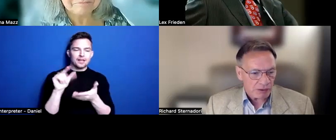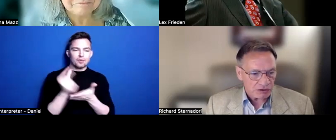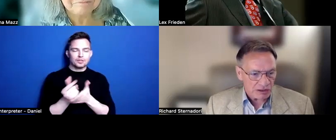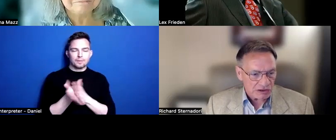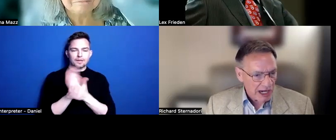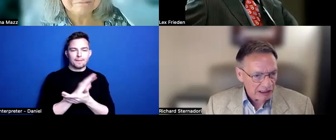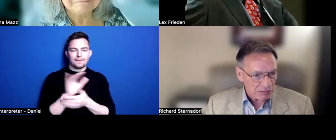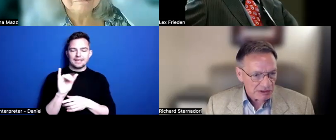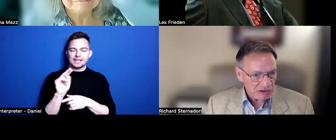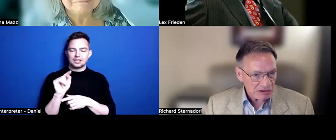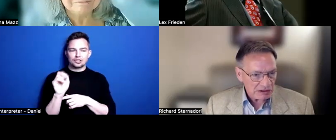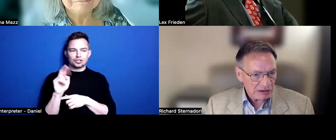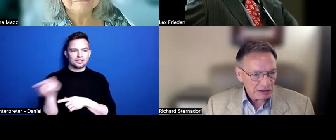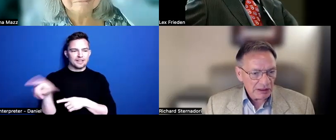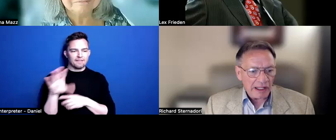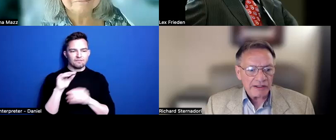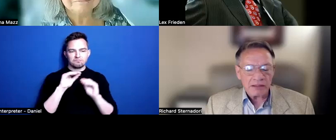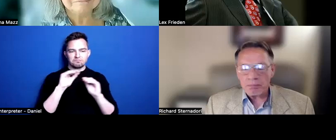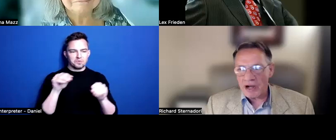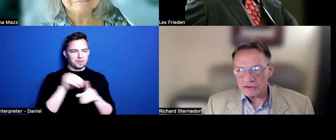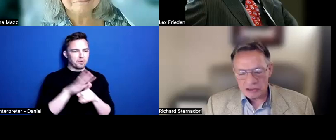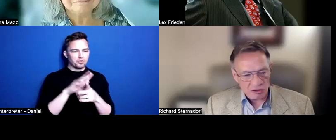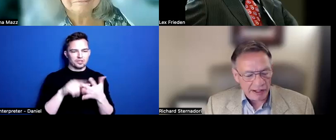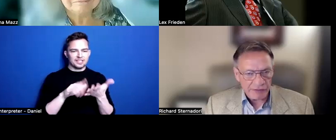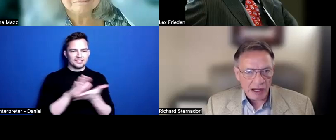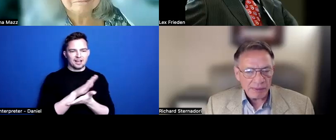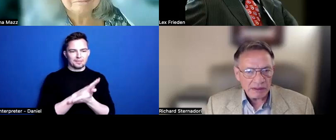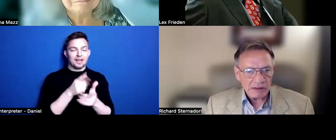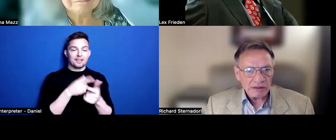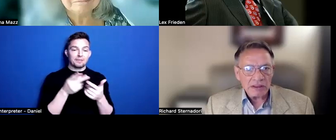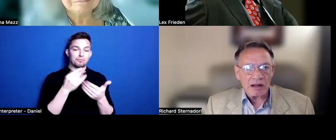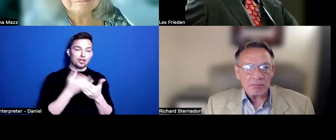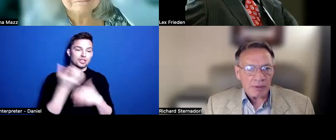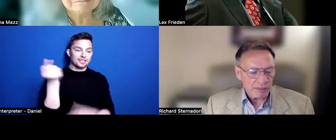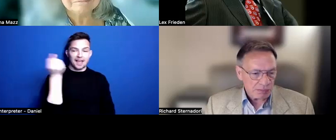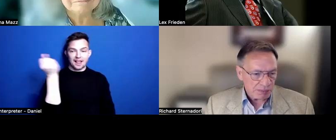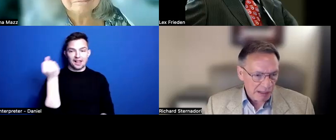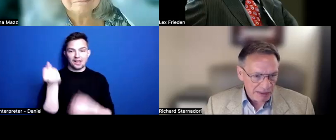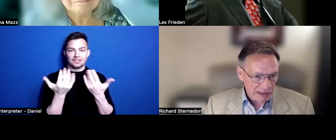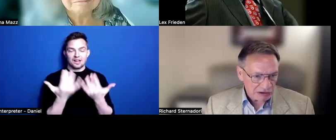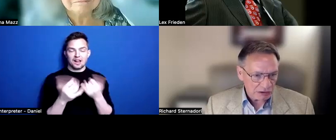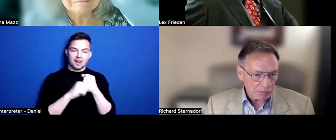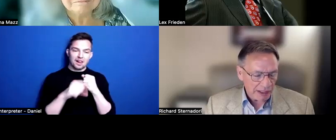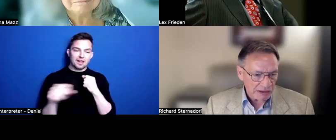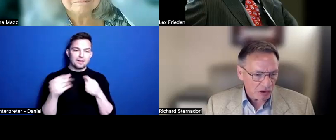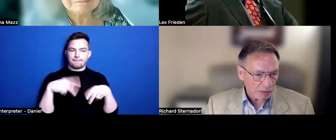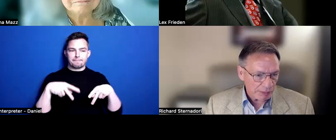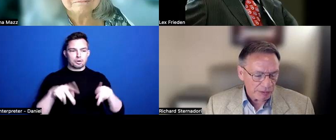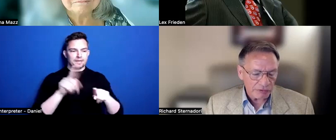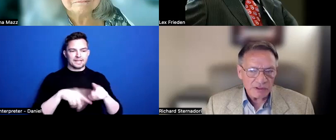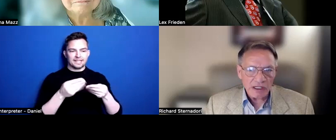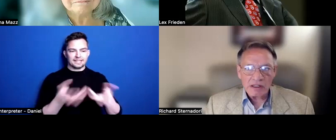no exposure to these documents. And then projects are held up, permits can't be issued, plans